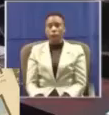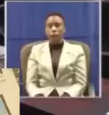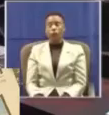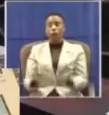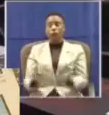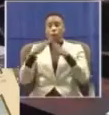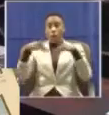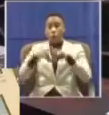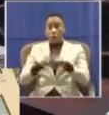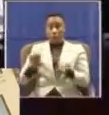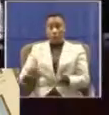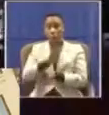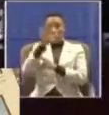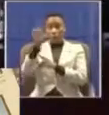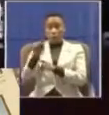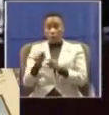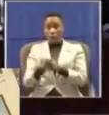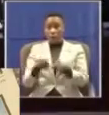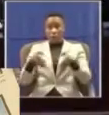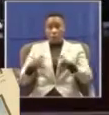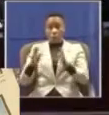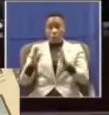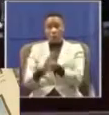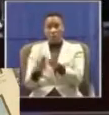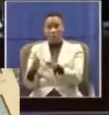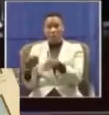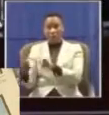House Chair, South Africa's road deaths, which average